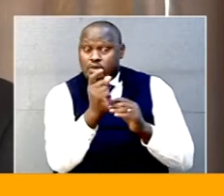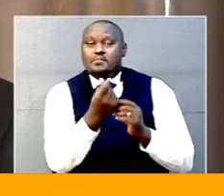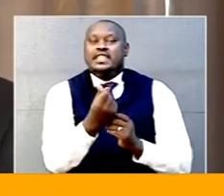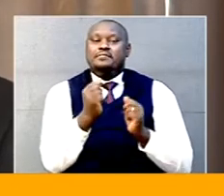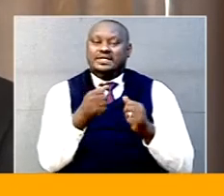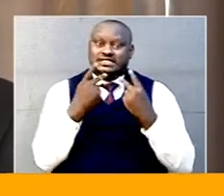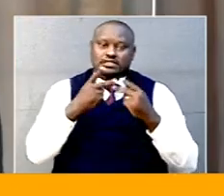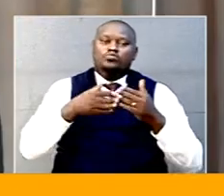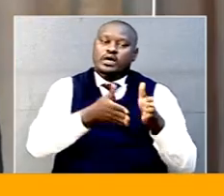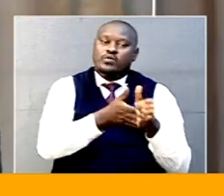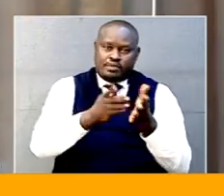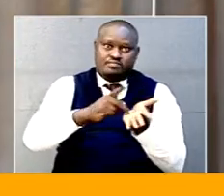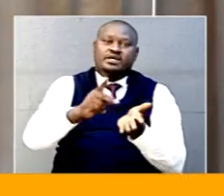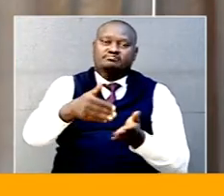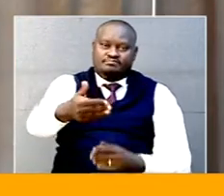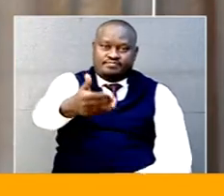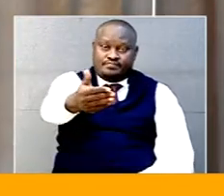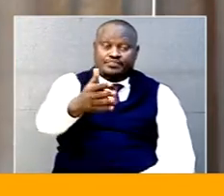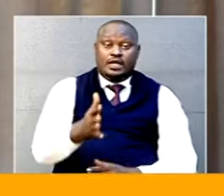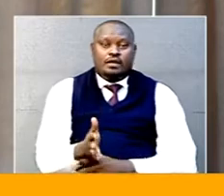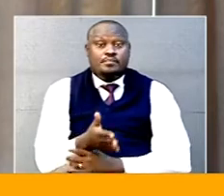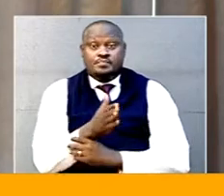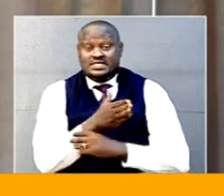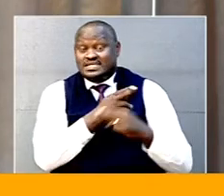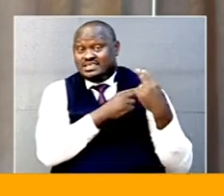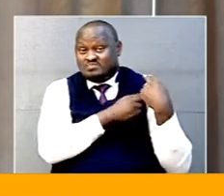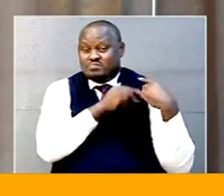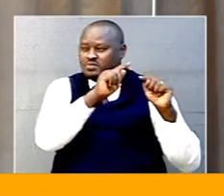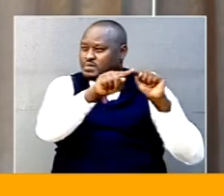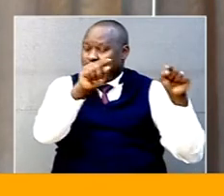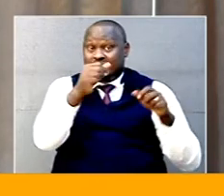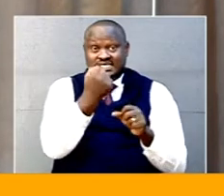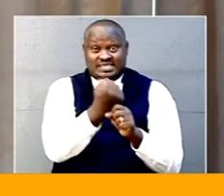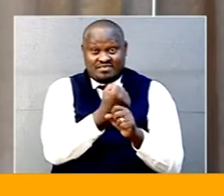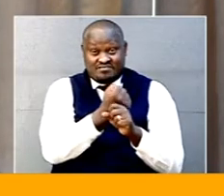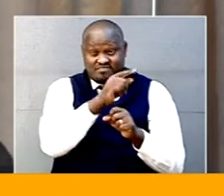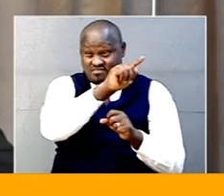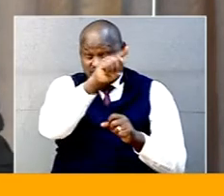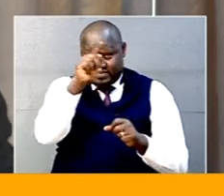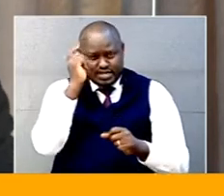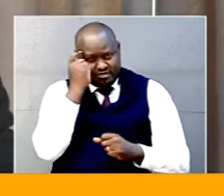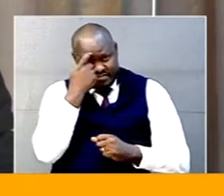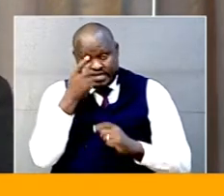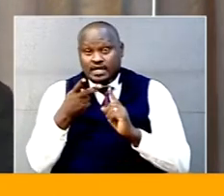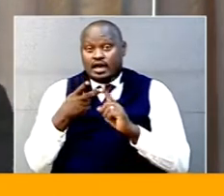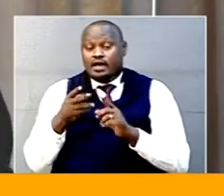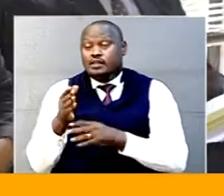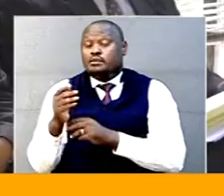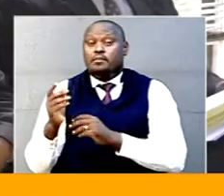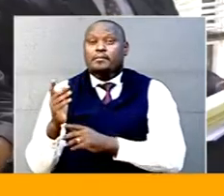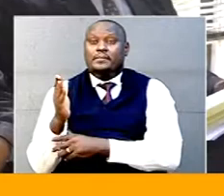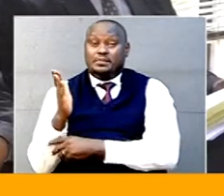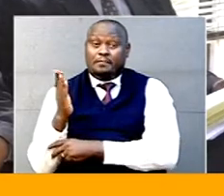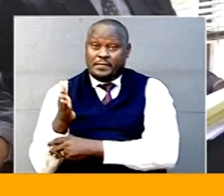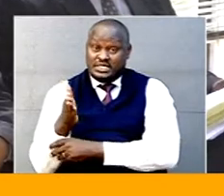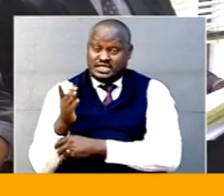medium and long term. Minister for Public Service Muruli Mukasa, flanked by the Minister for Security Lieutenant General Henry Tumukunde, Minister for